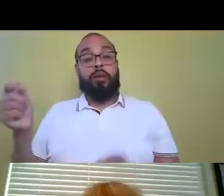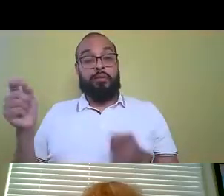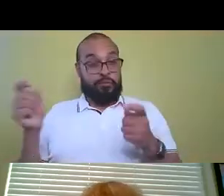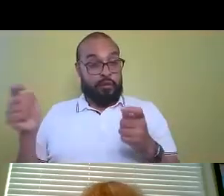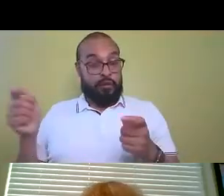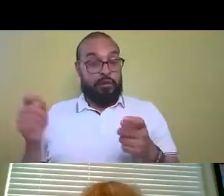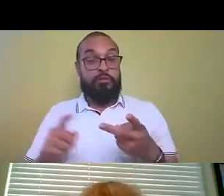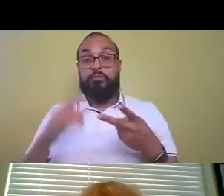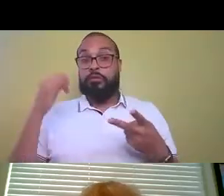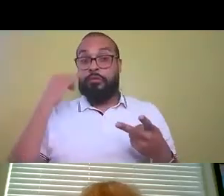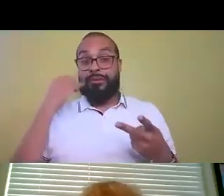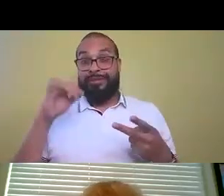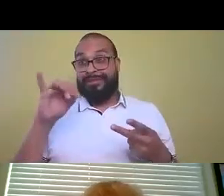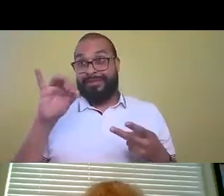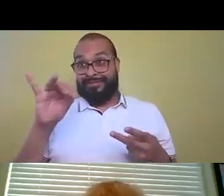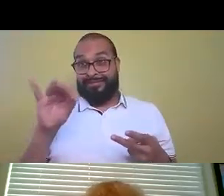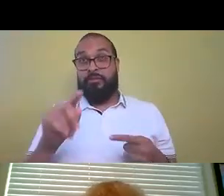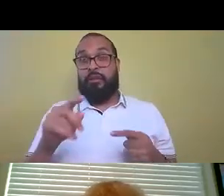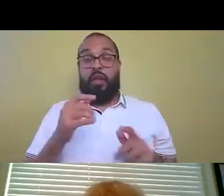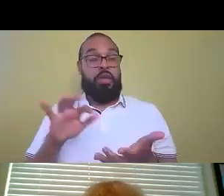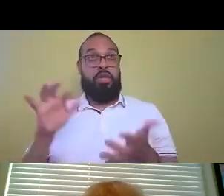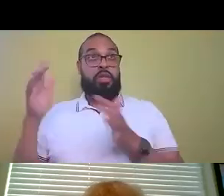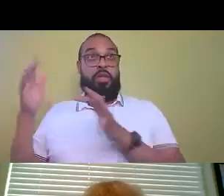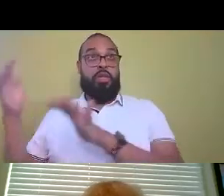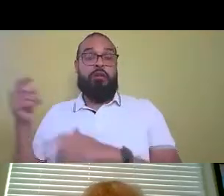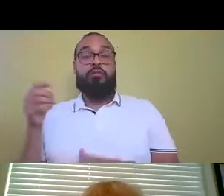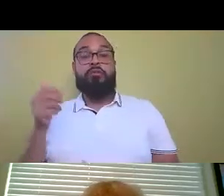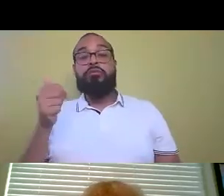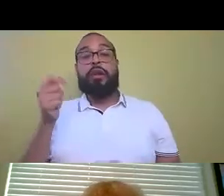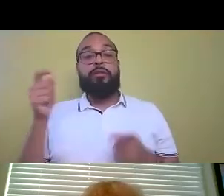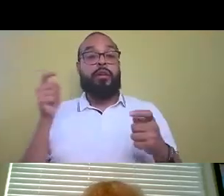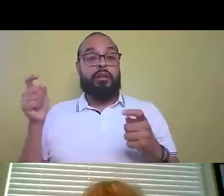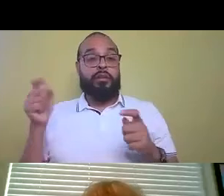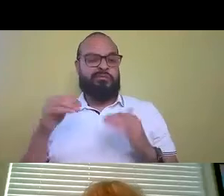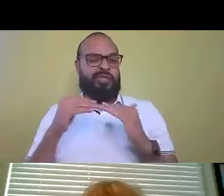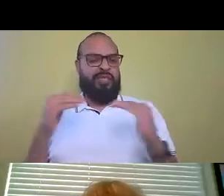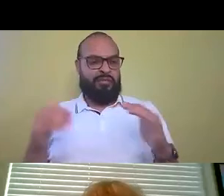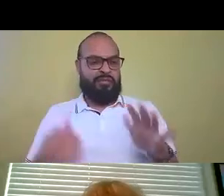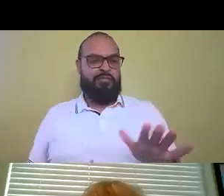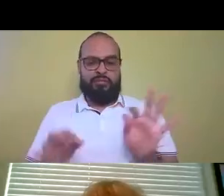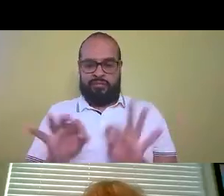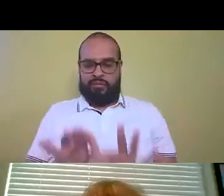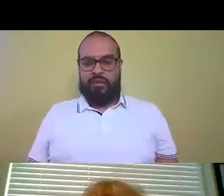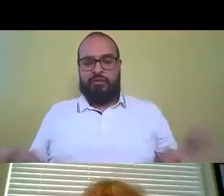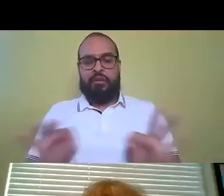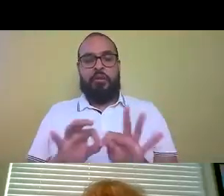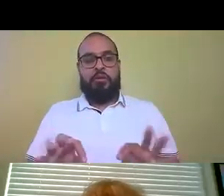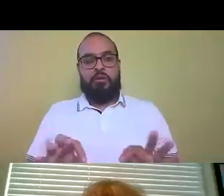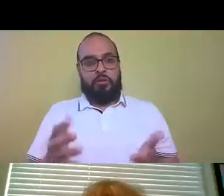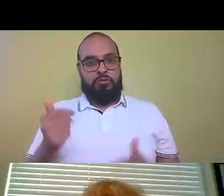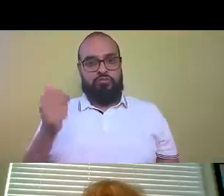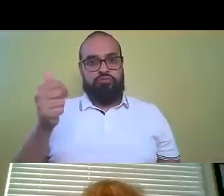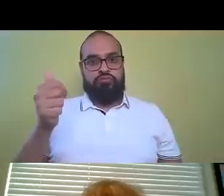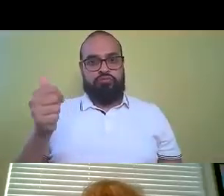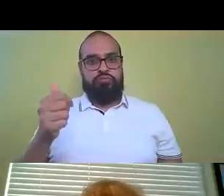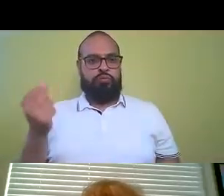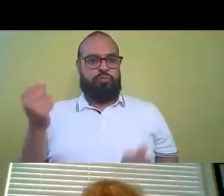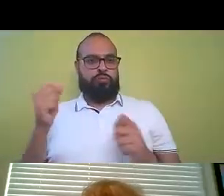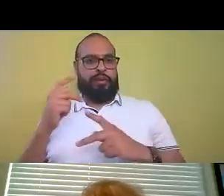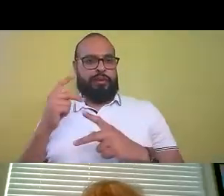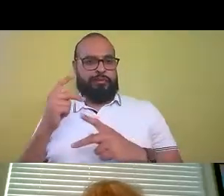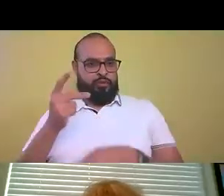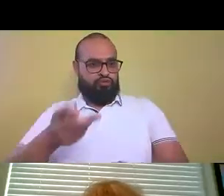nicely regulated state. So we talk about trying to keep ourselves in that just right place by using tools, by